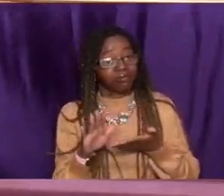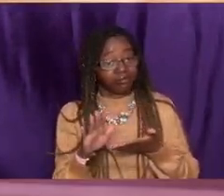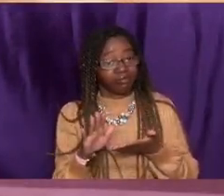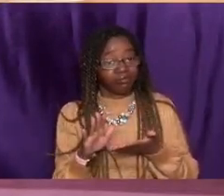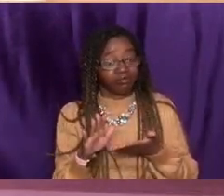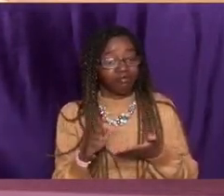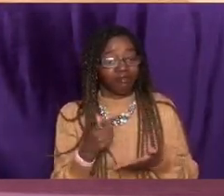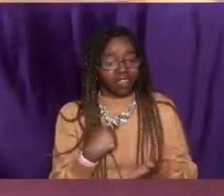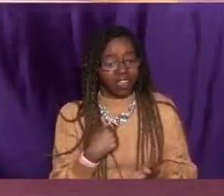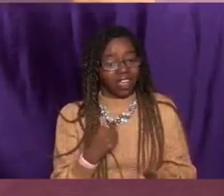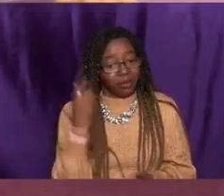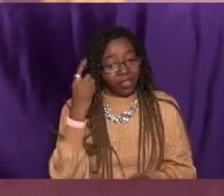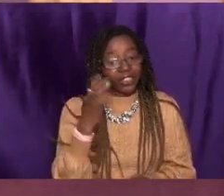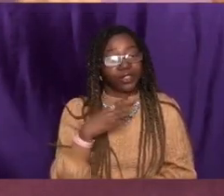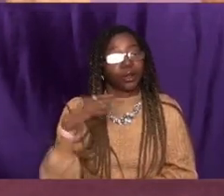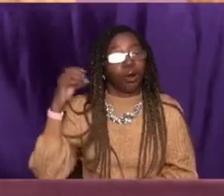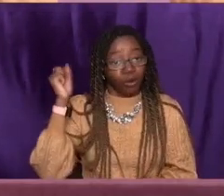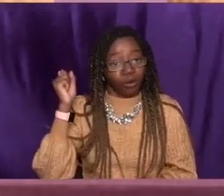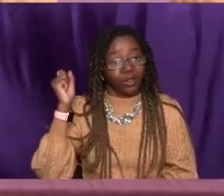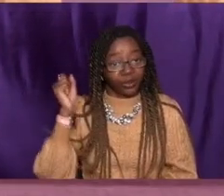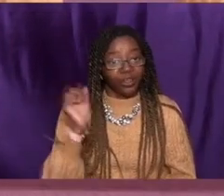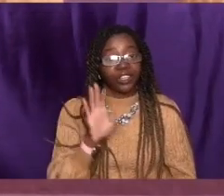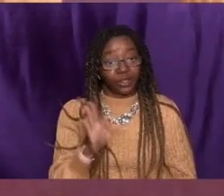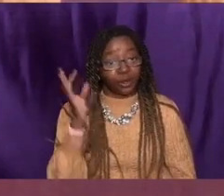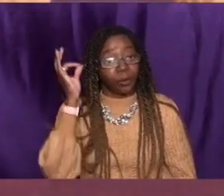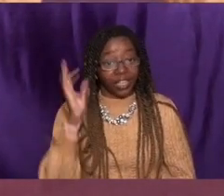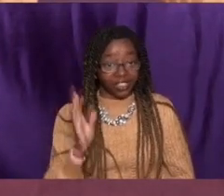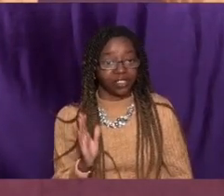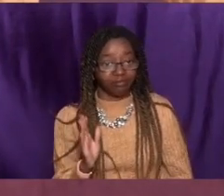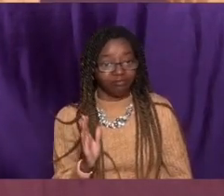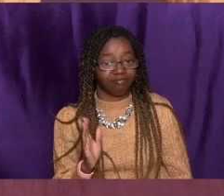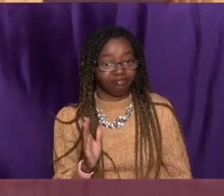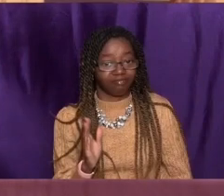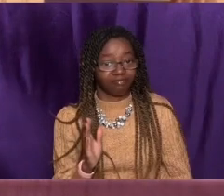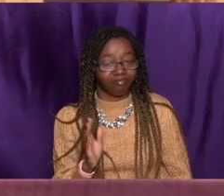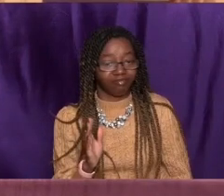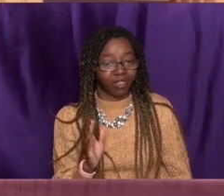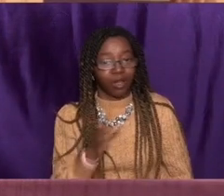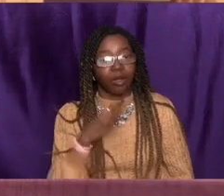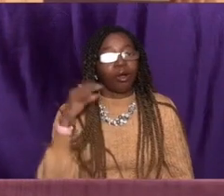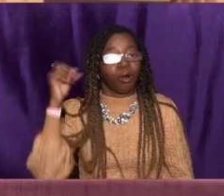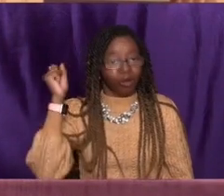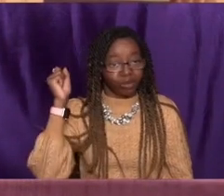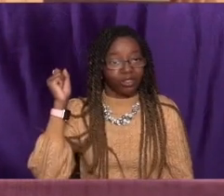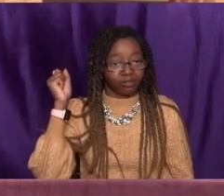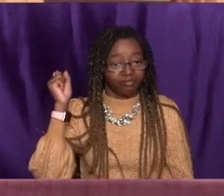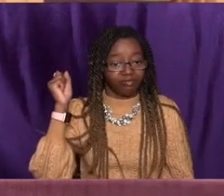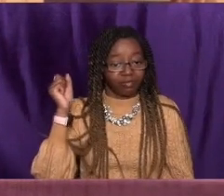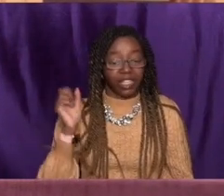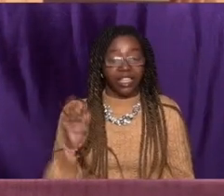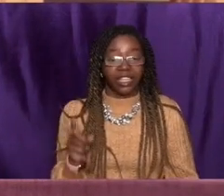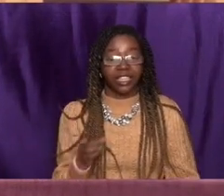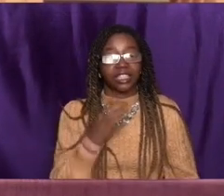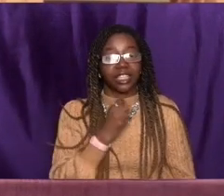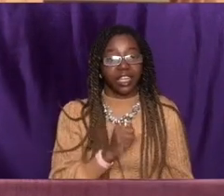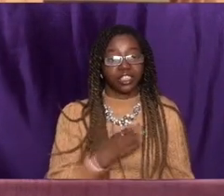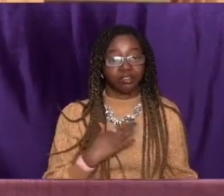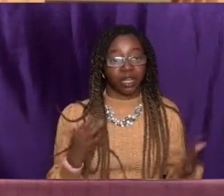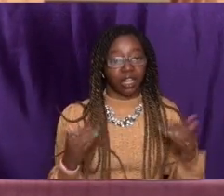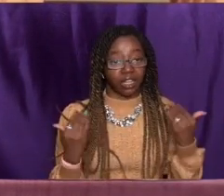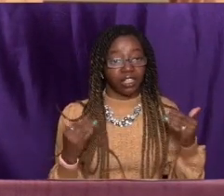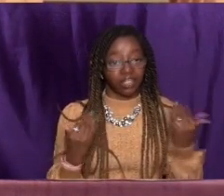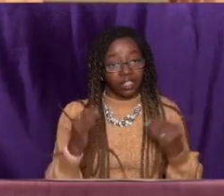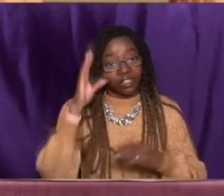I am considerably older than your pastor. Considerably older. Matter of fact, he is the age of my youngest